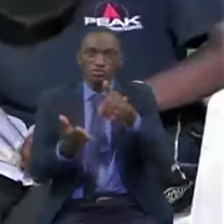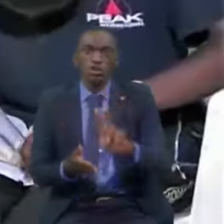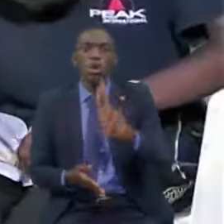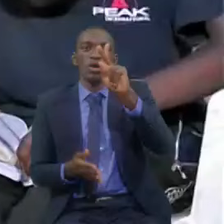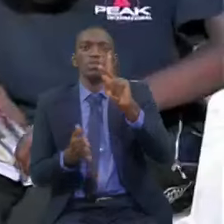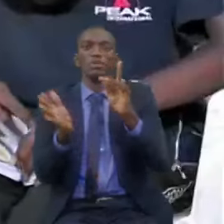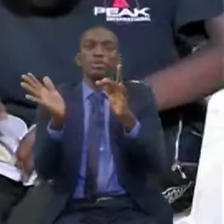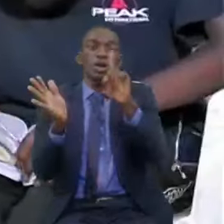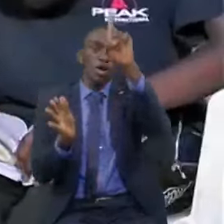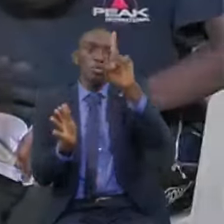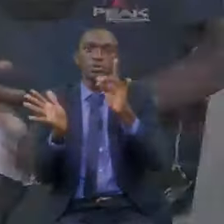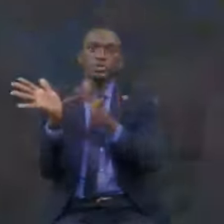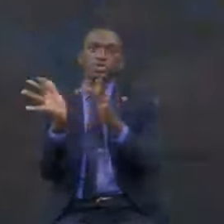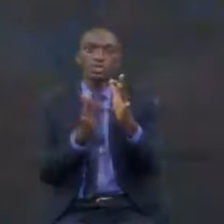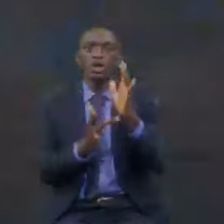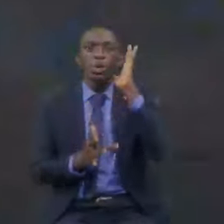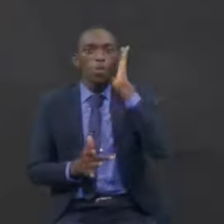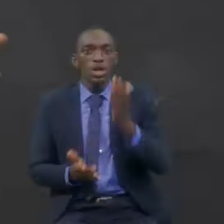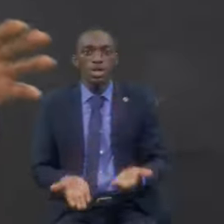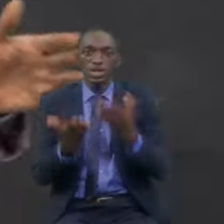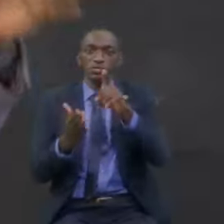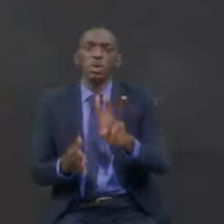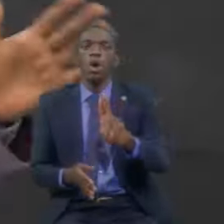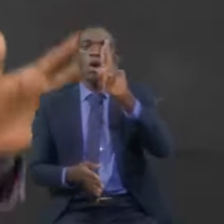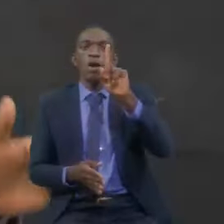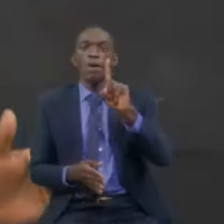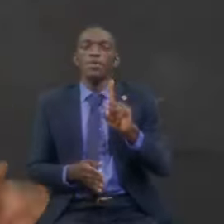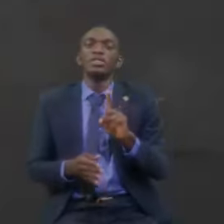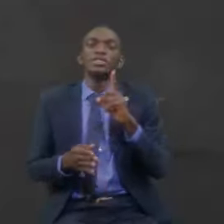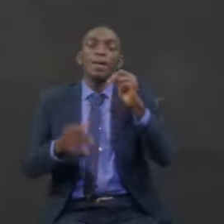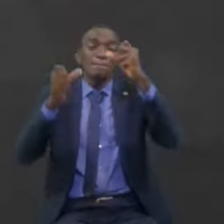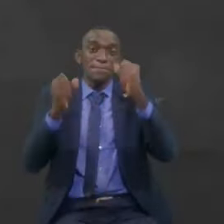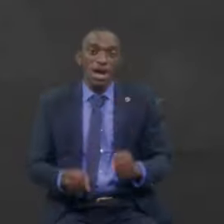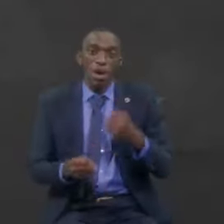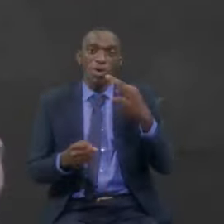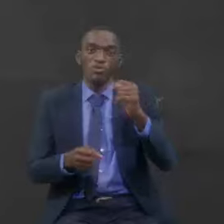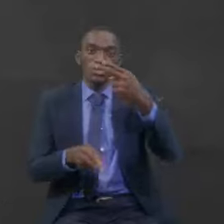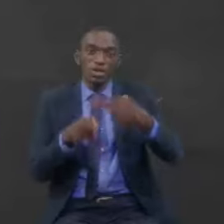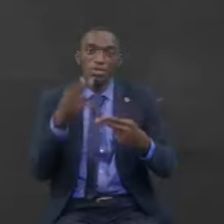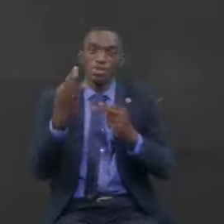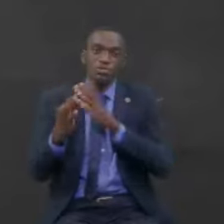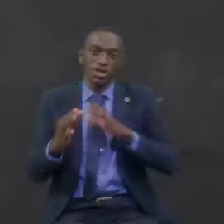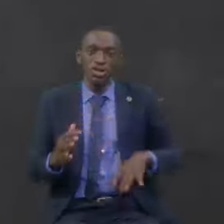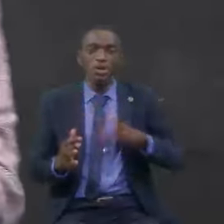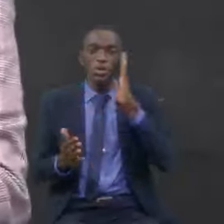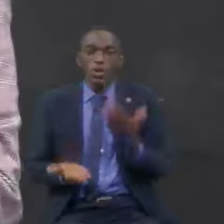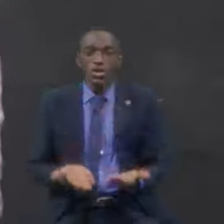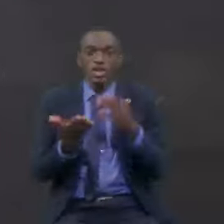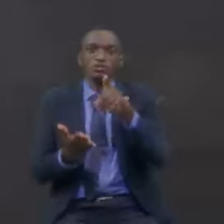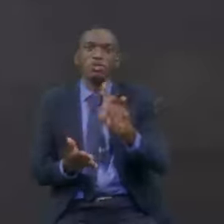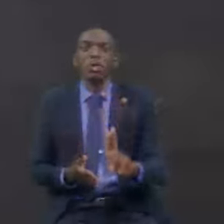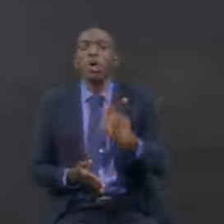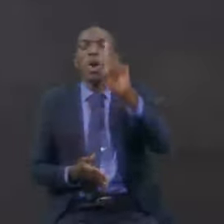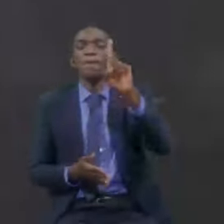you up. The power of the name of Christ will lift you up. Lifted him up,